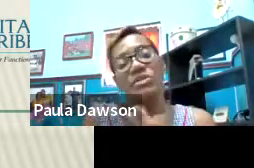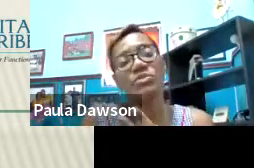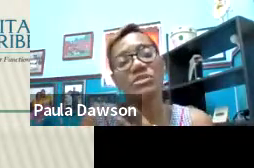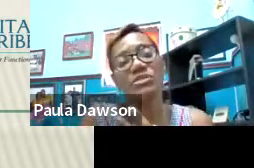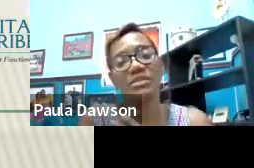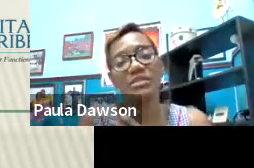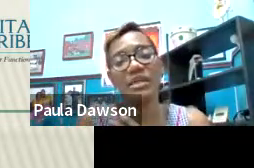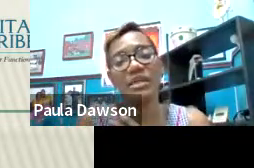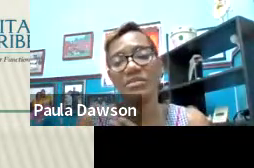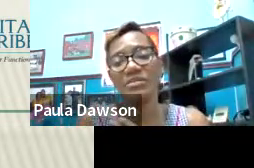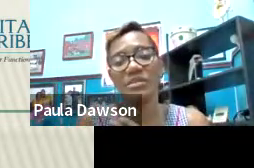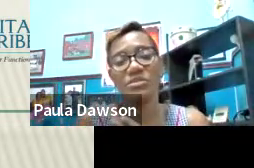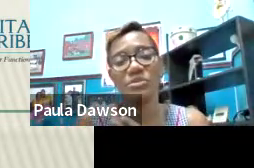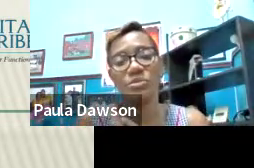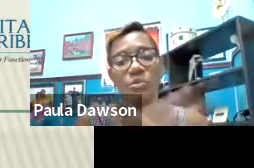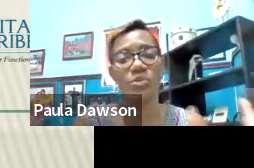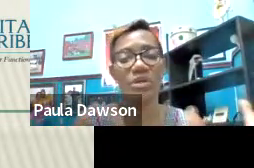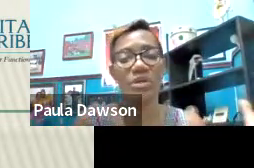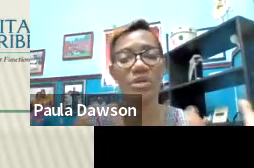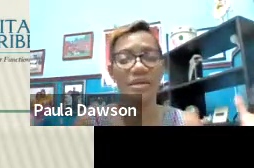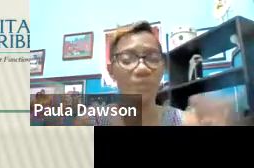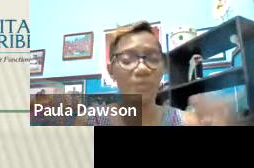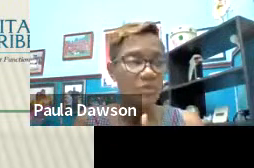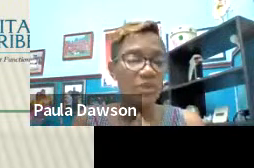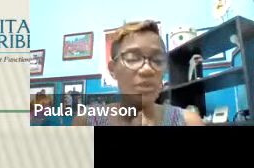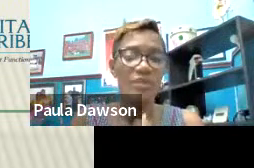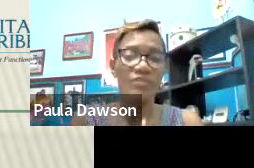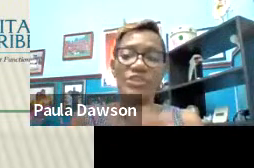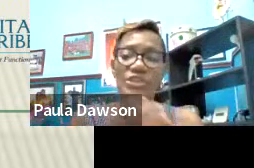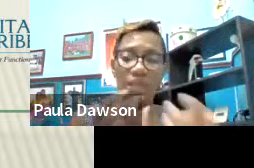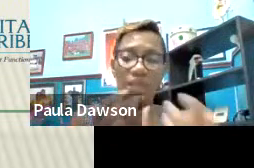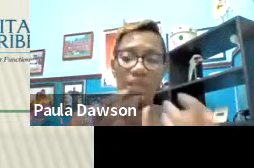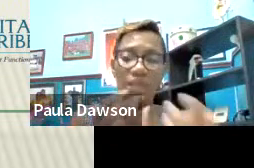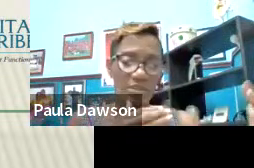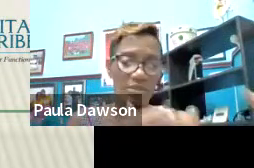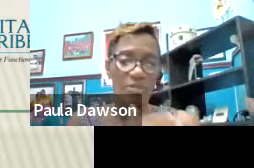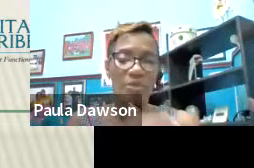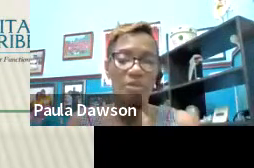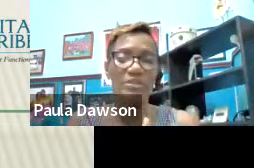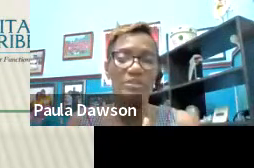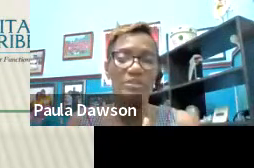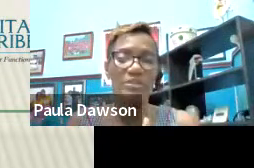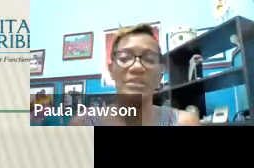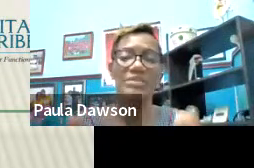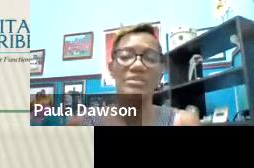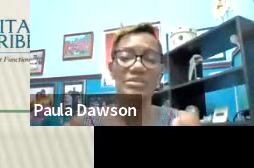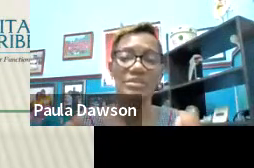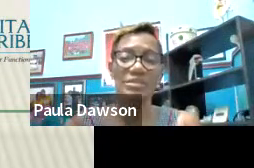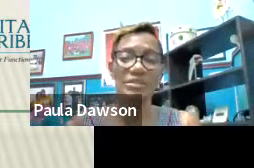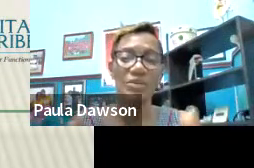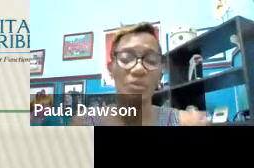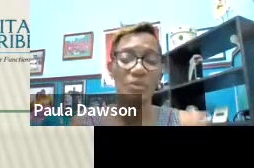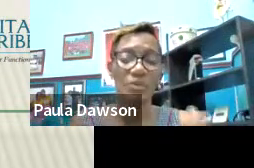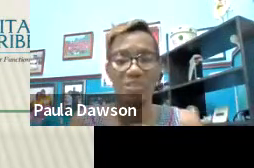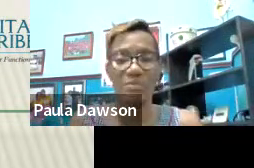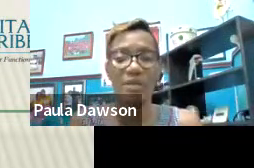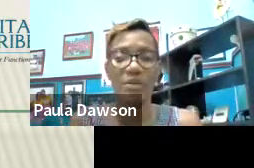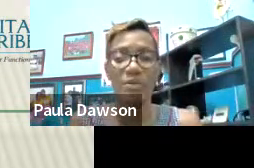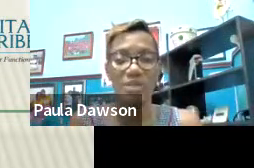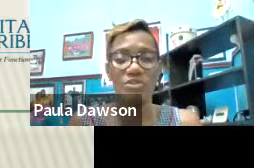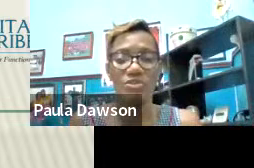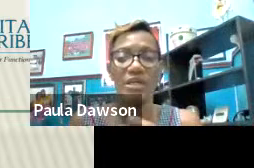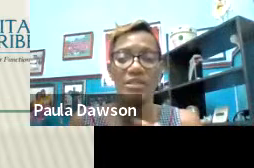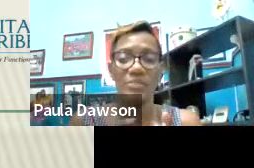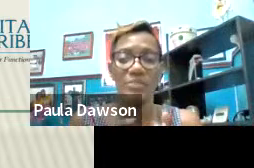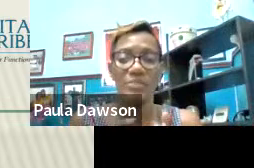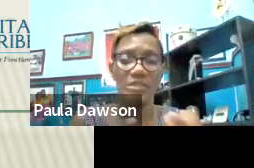And it can be used as a diagnostic tool. What do I mean by that? If a child with cerebral palsy has spasticity, or someone with a spinal